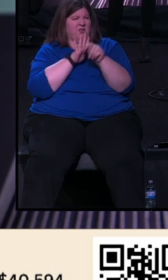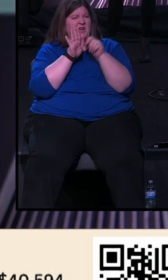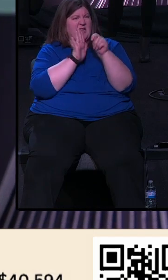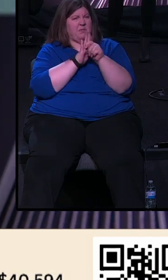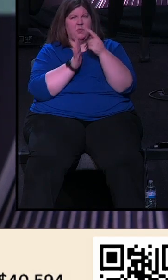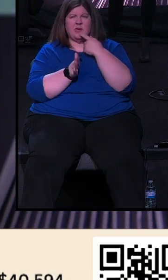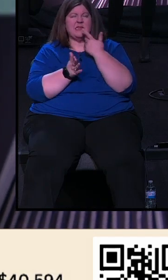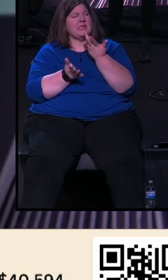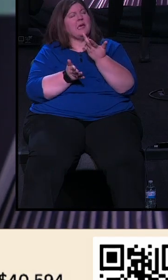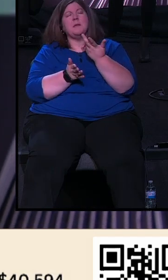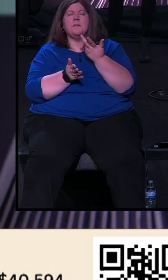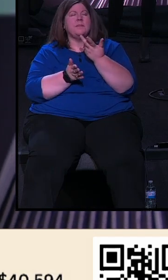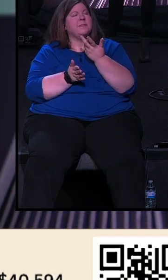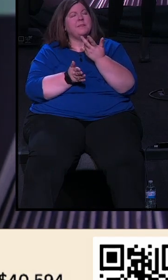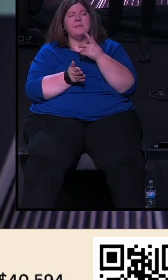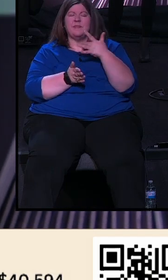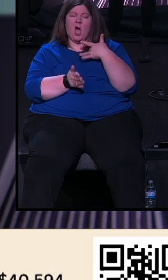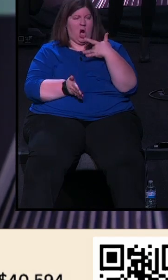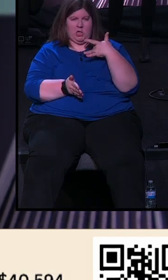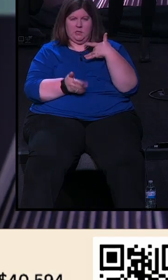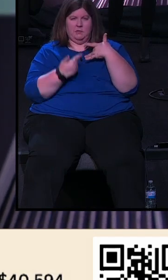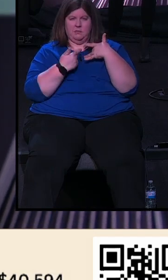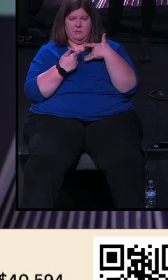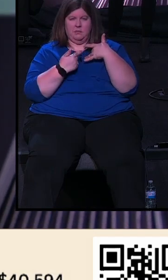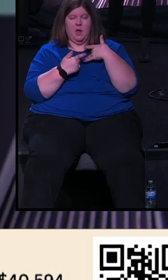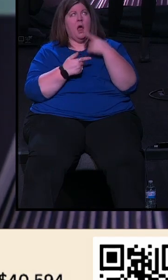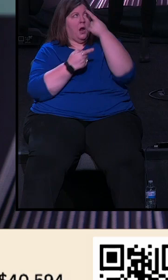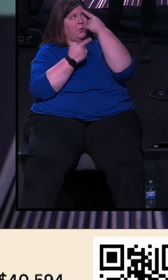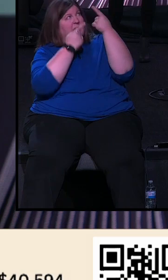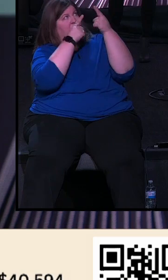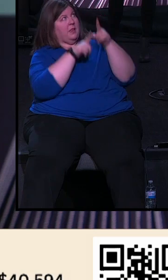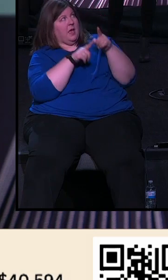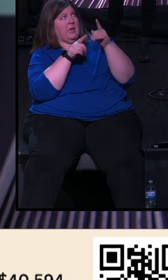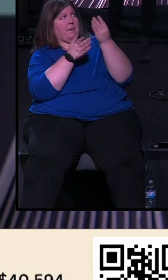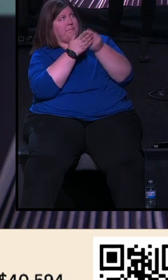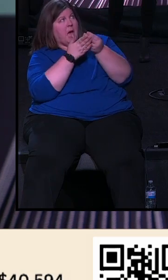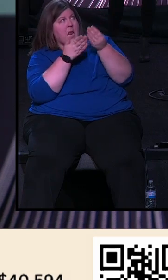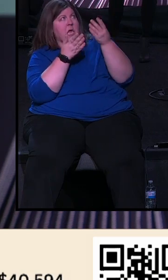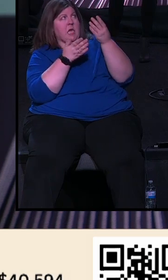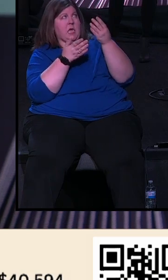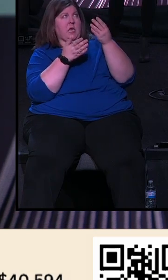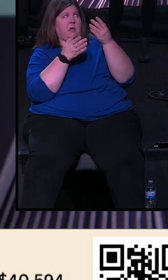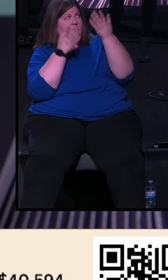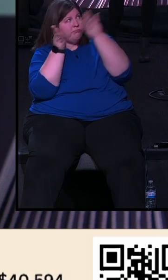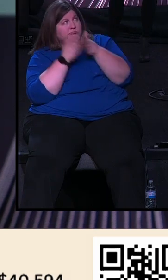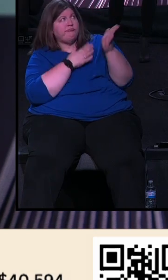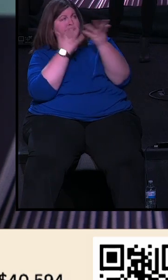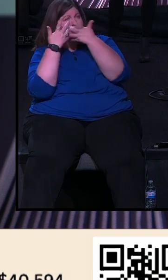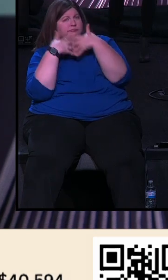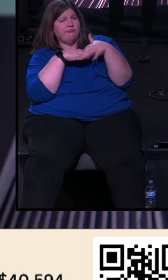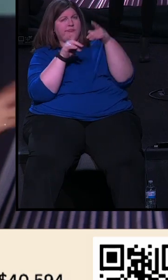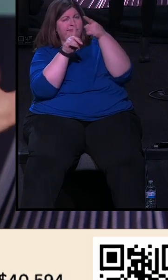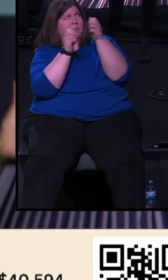to go, this is about our heart. Are we on mission together? Are we aligning ourselves, our money, our finances together to be on mission